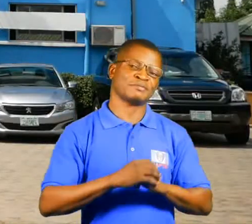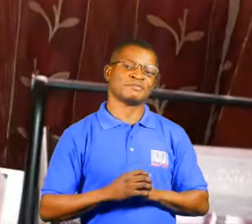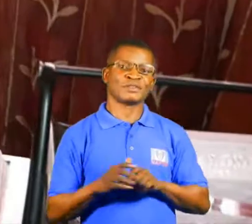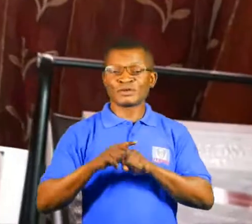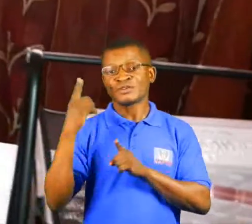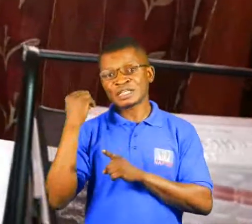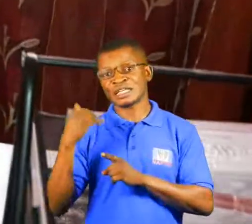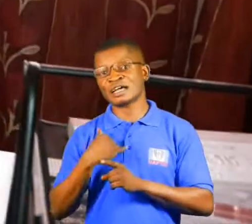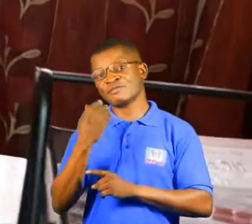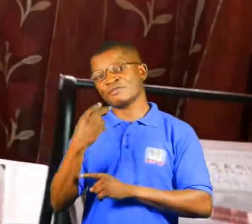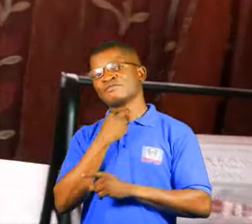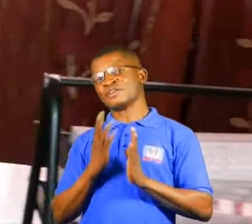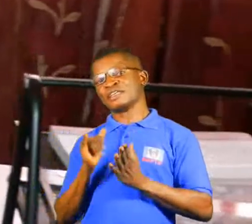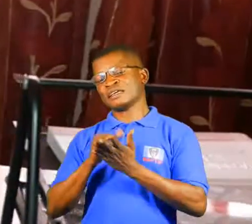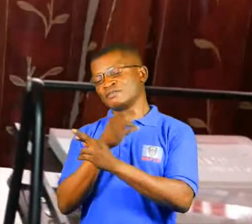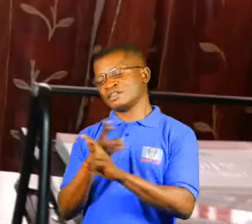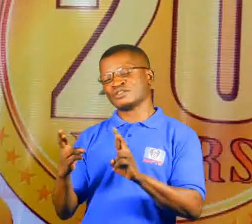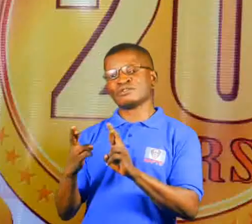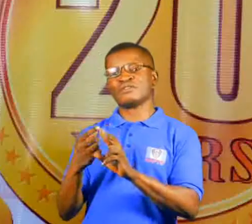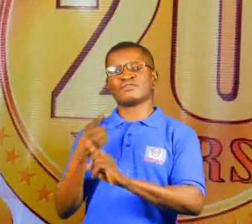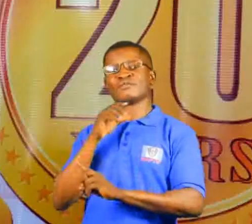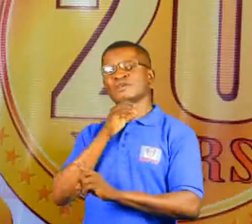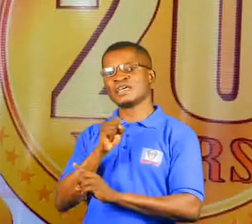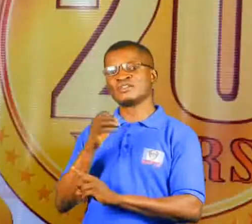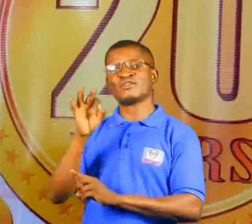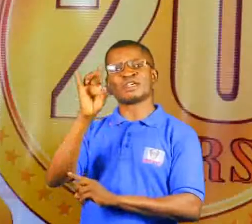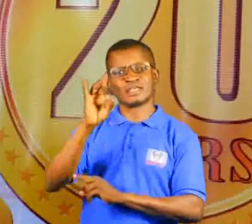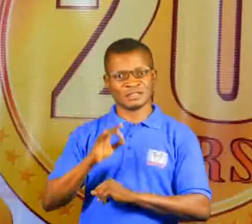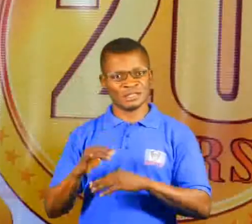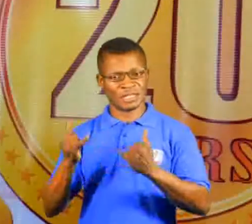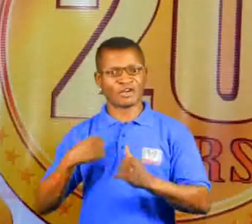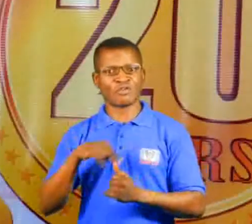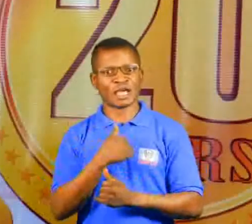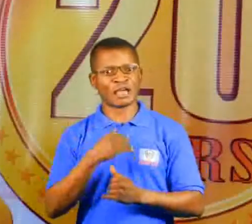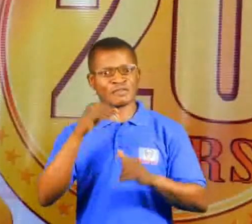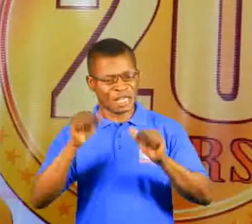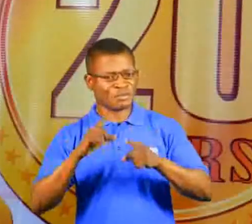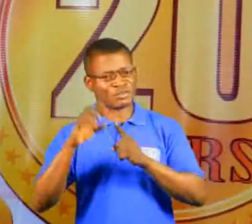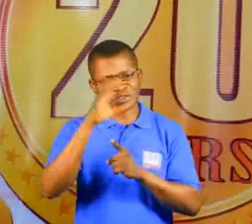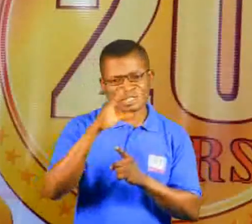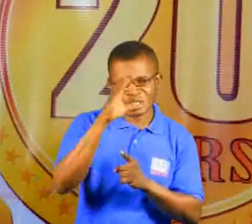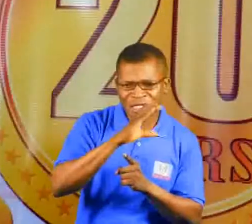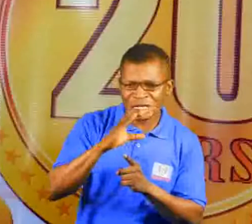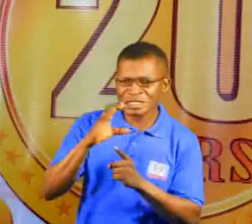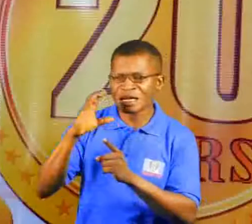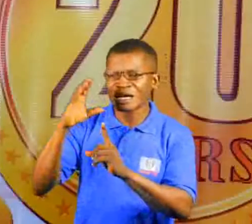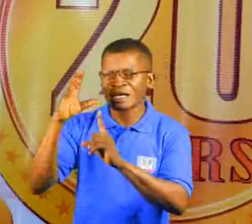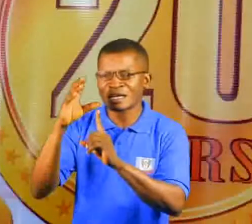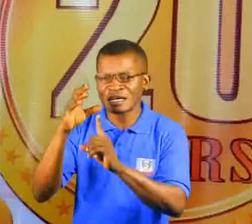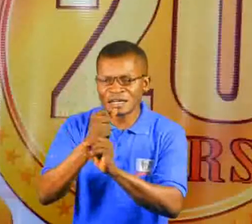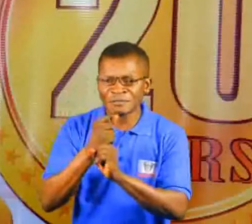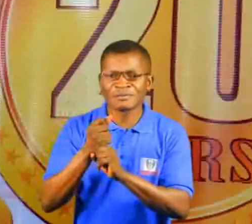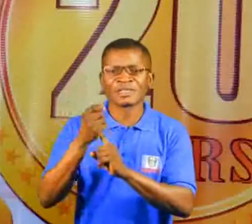families. Also recently, there's a victim that was rescued at the age of 8. NAPTIP has been able to track down a